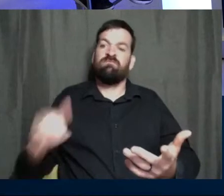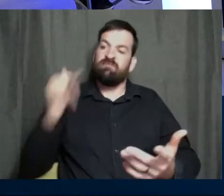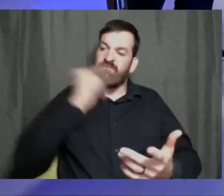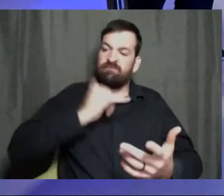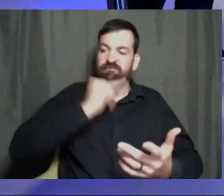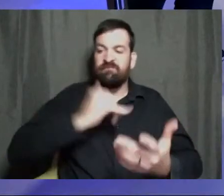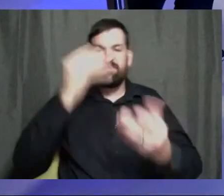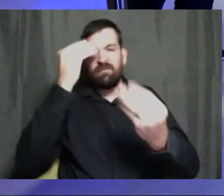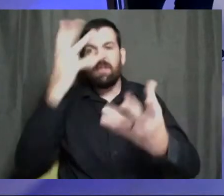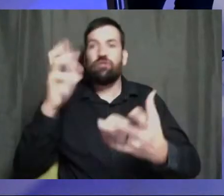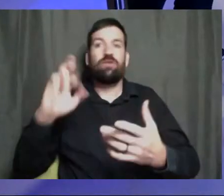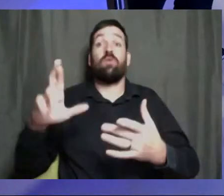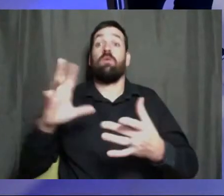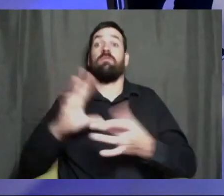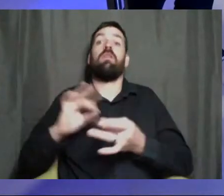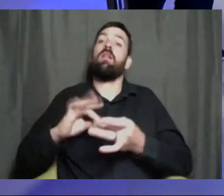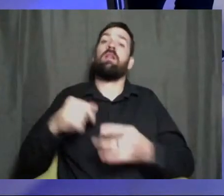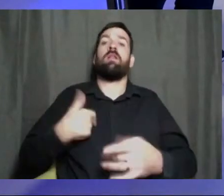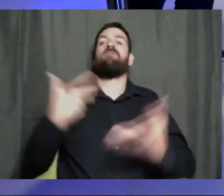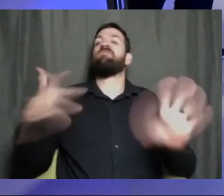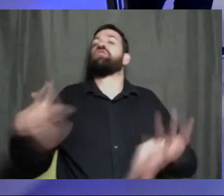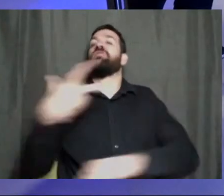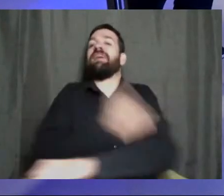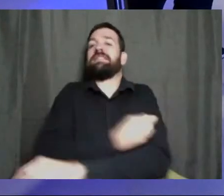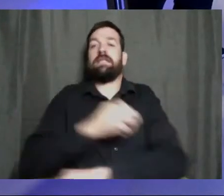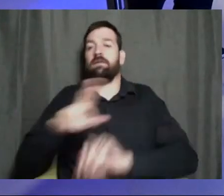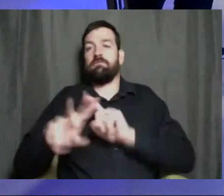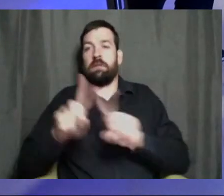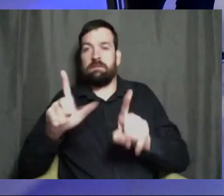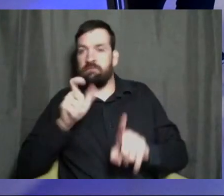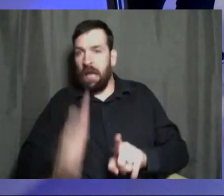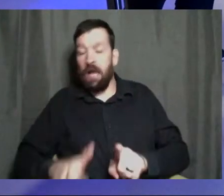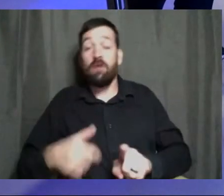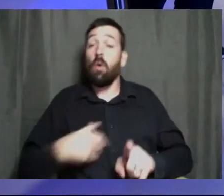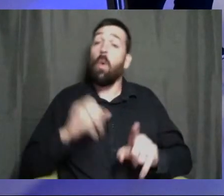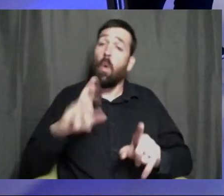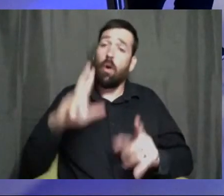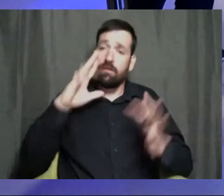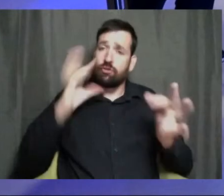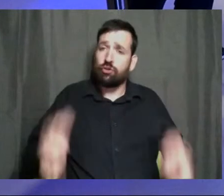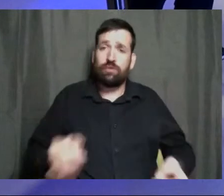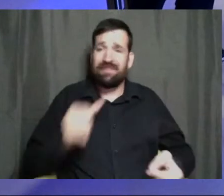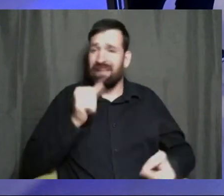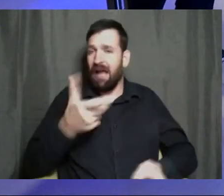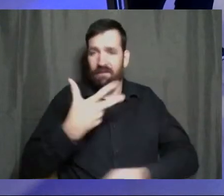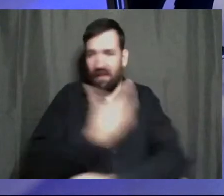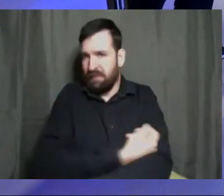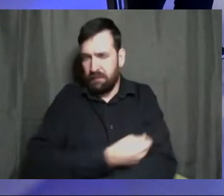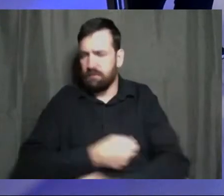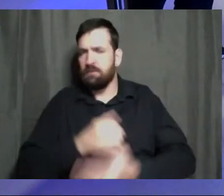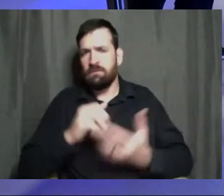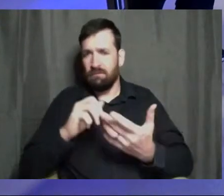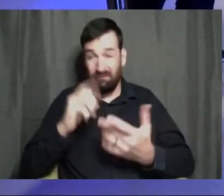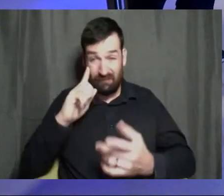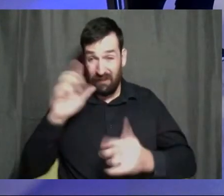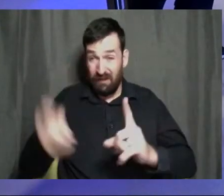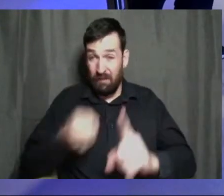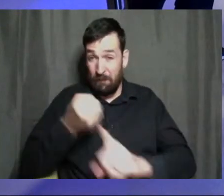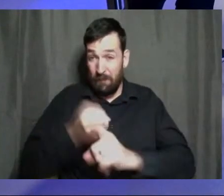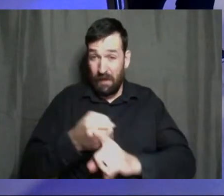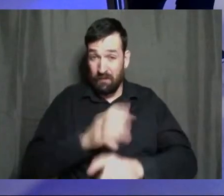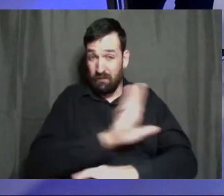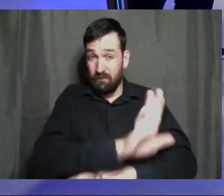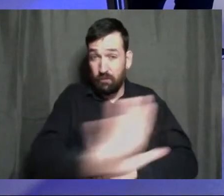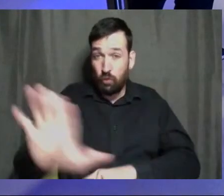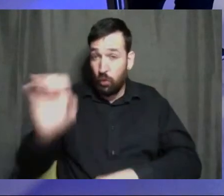vaccinated but are not, or just choose not to get the vaccine for whatever reason, how much does that affect really the job you're trying to do? You're trying to get people vaccinated